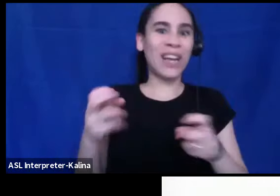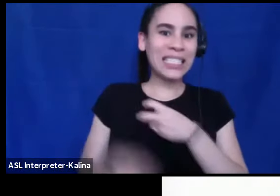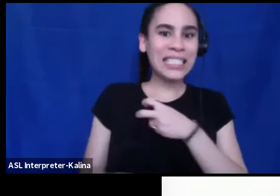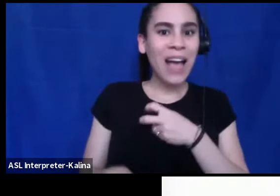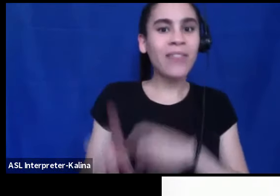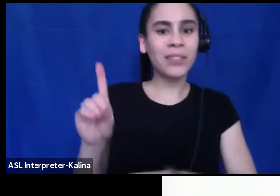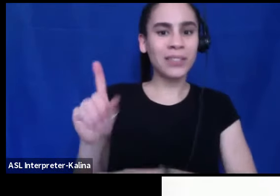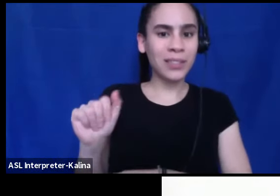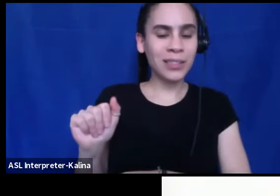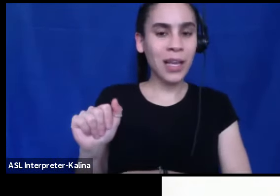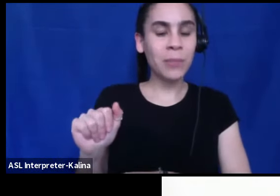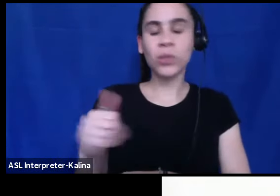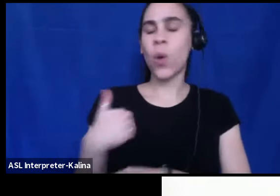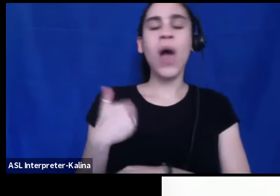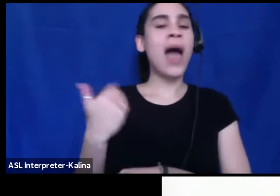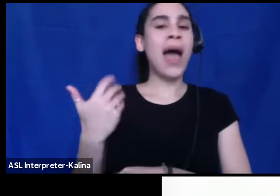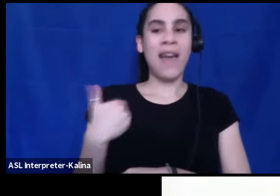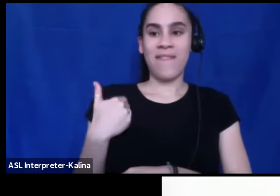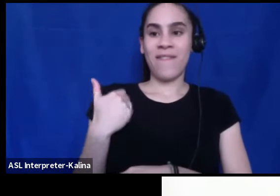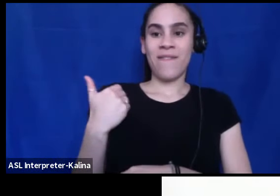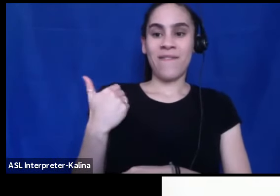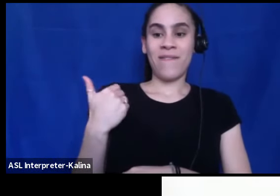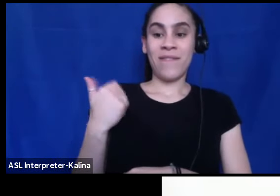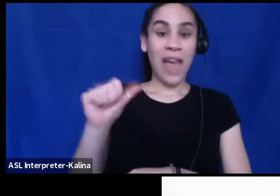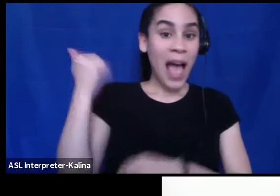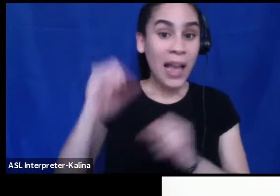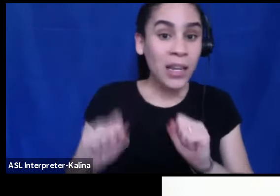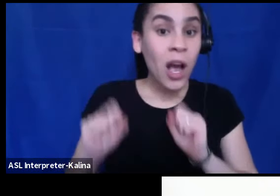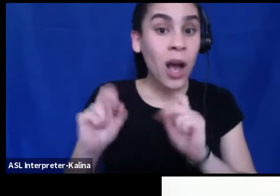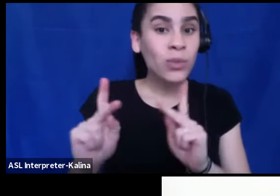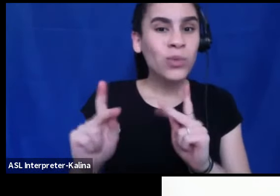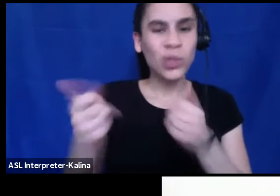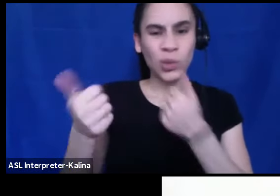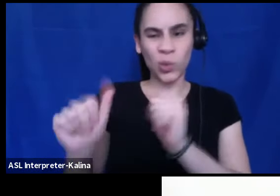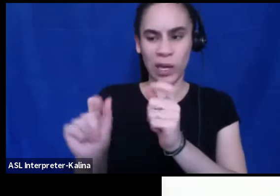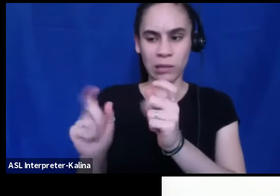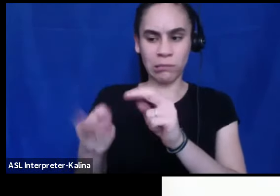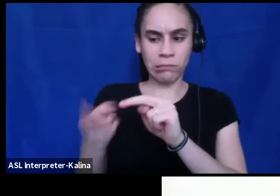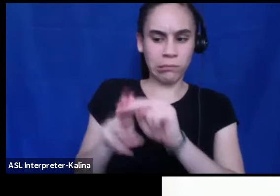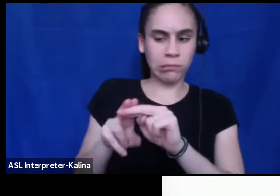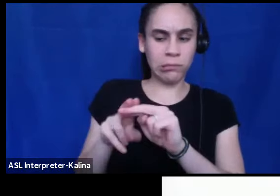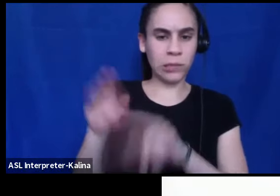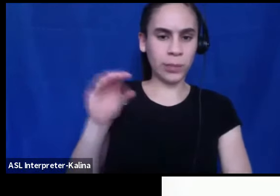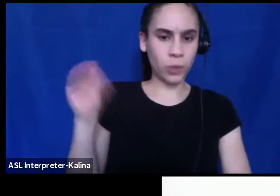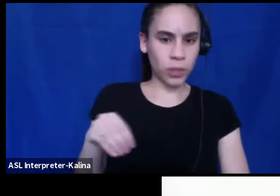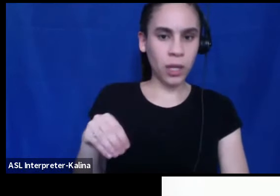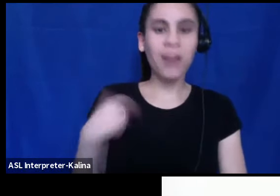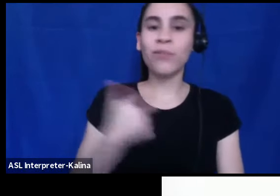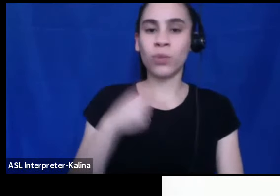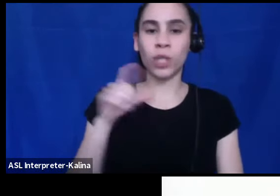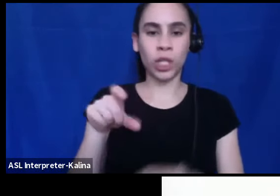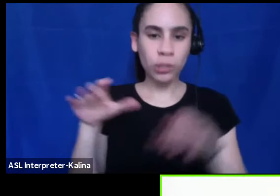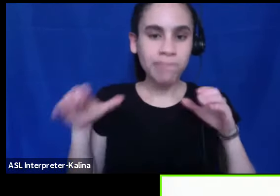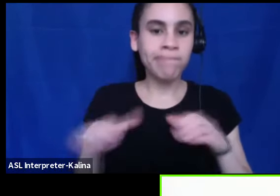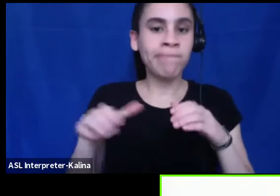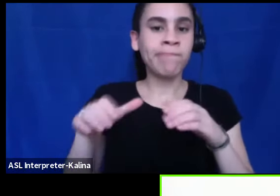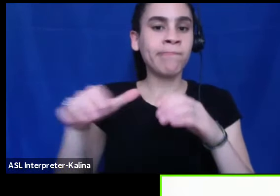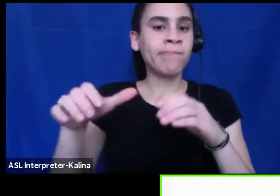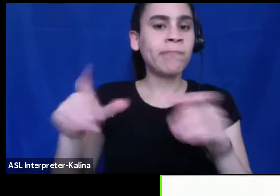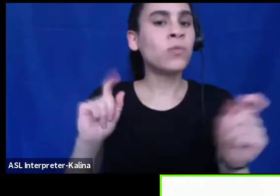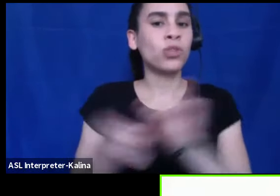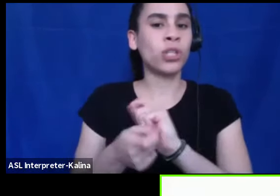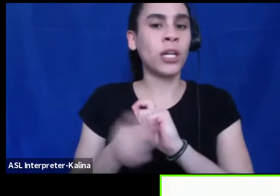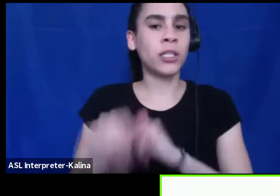any opportunity we have to change that percentage, we should be doing that. Yeah, 100%